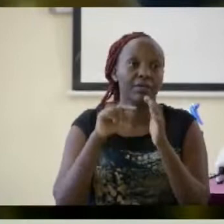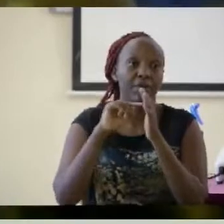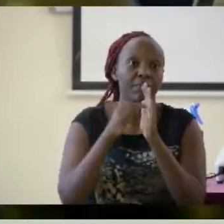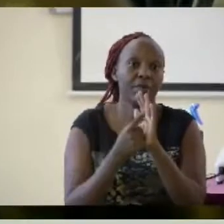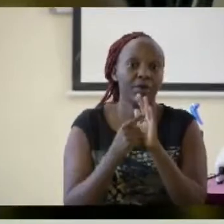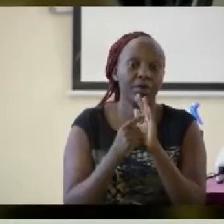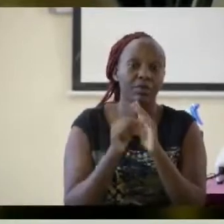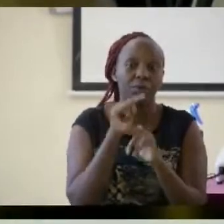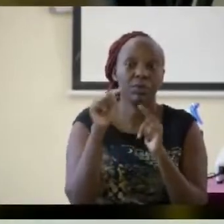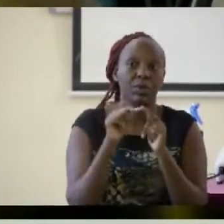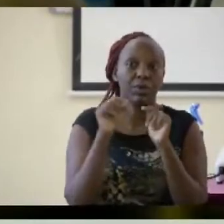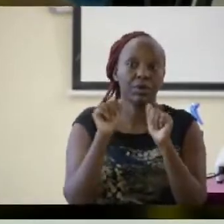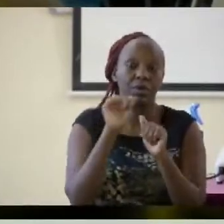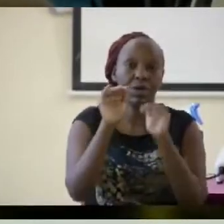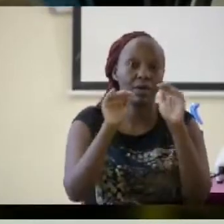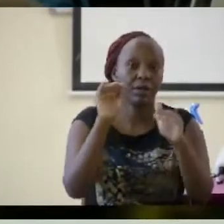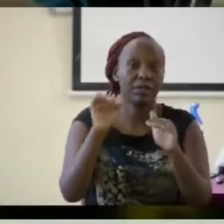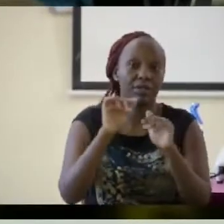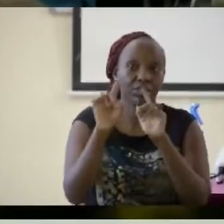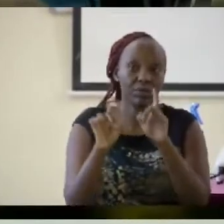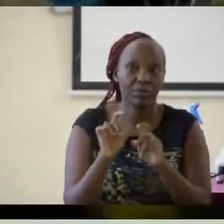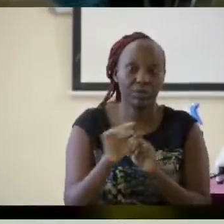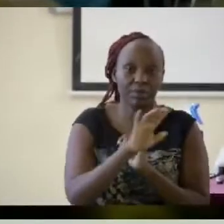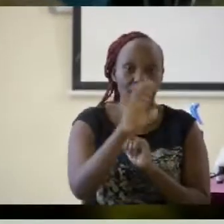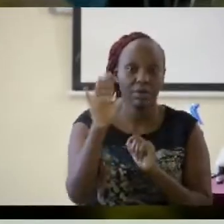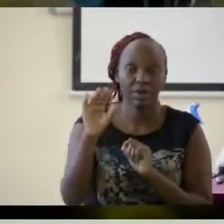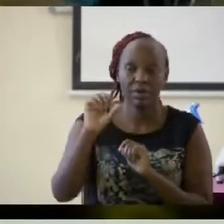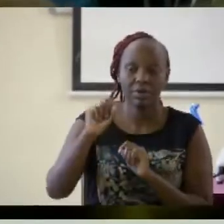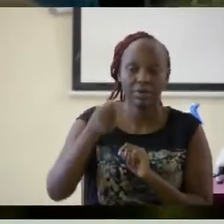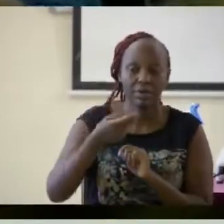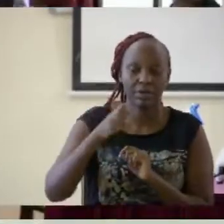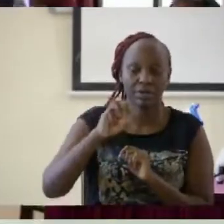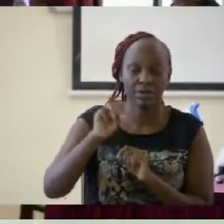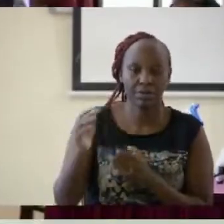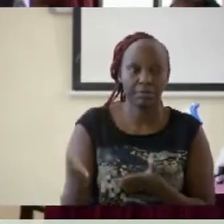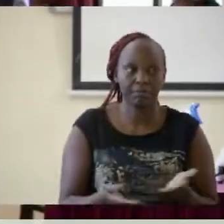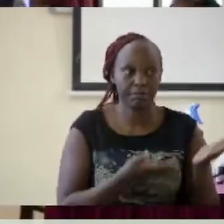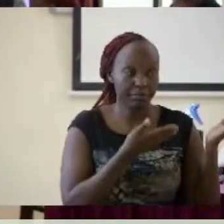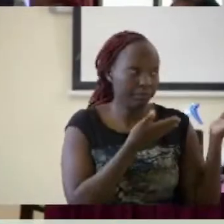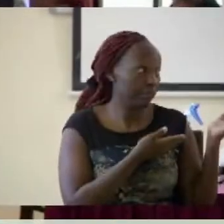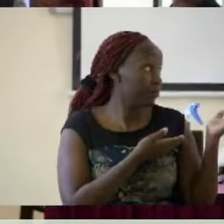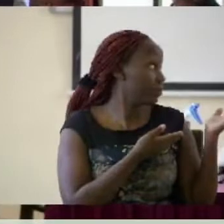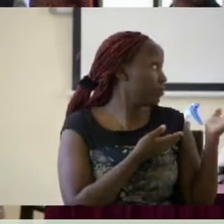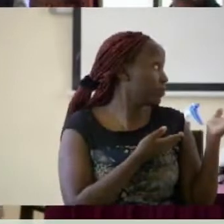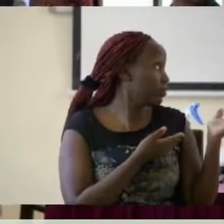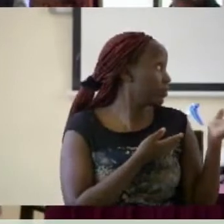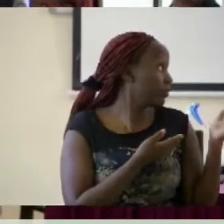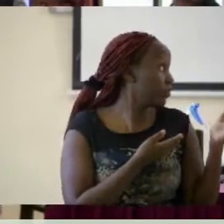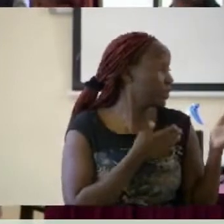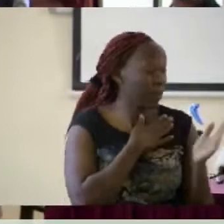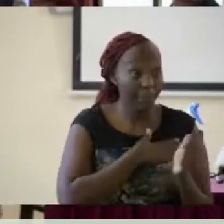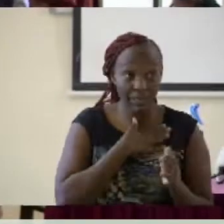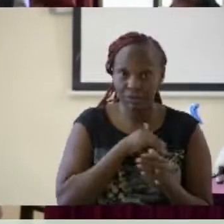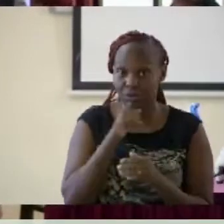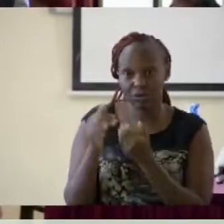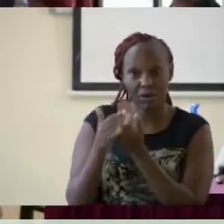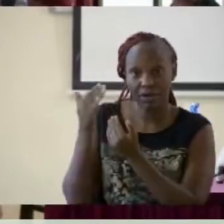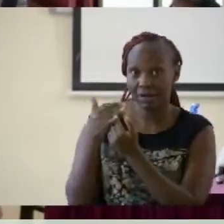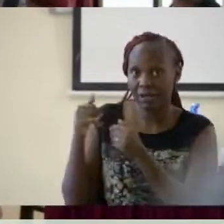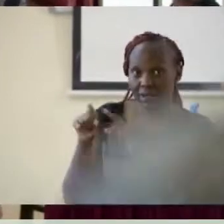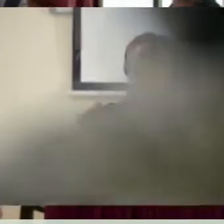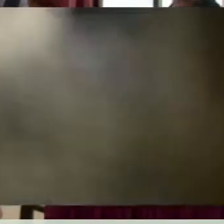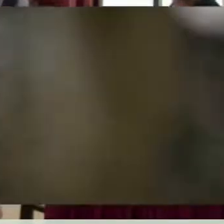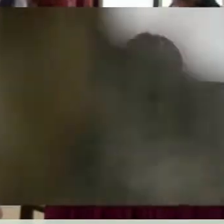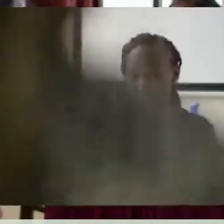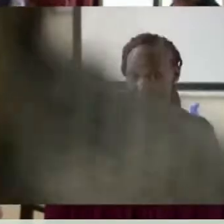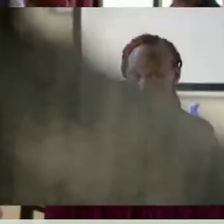you can ask those questions. Shem, you have the floor. And you will not be treated as